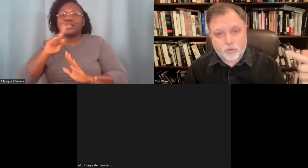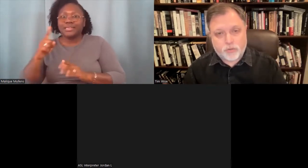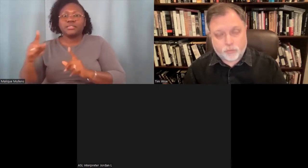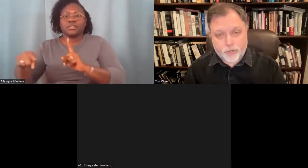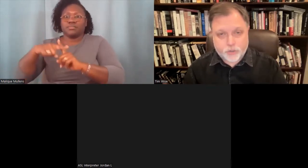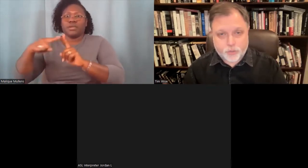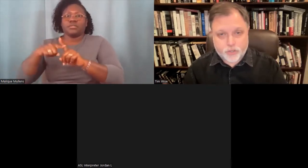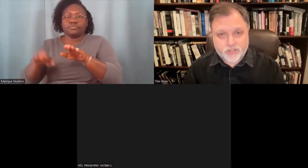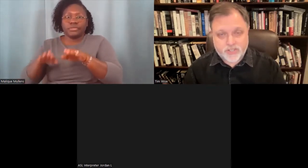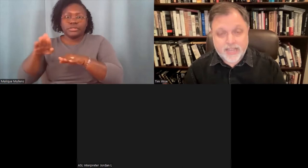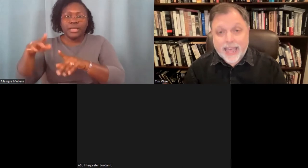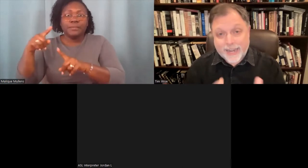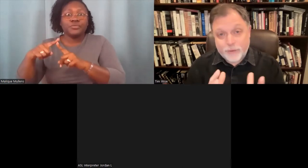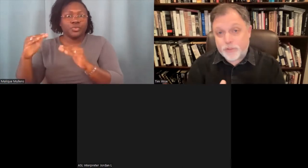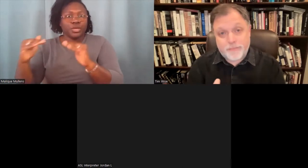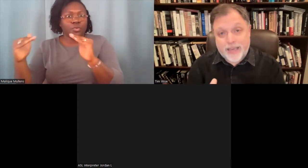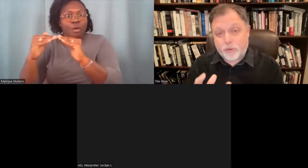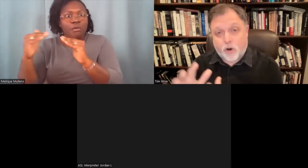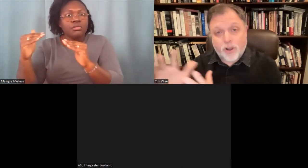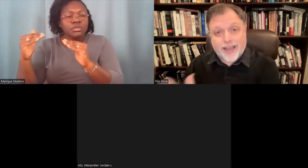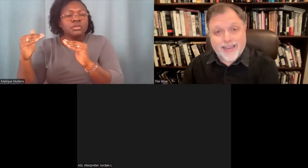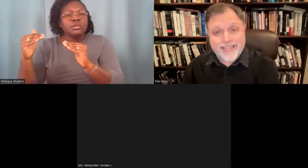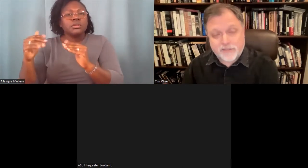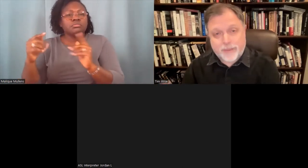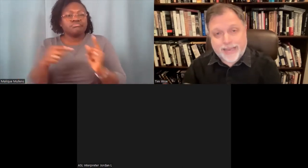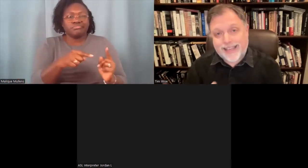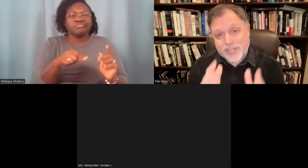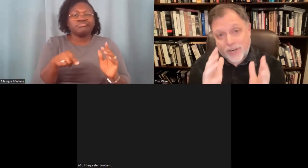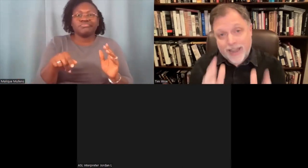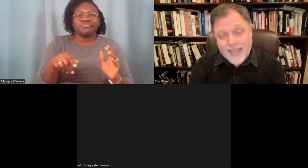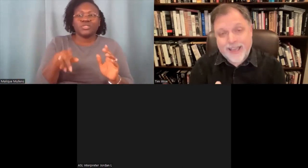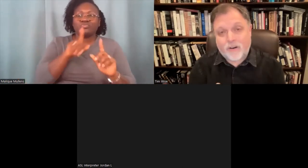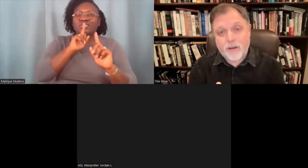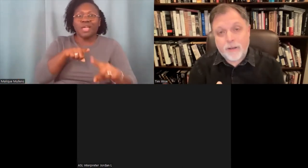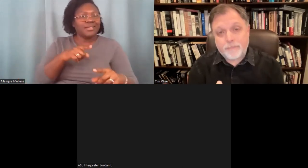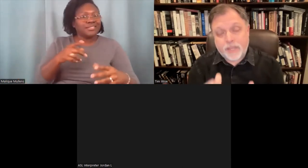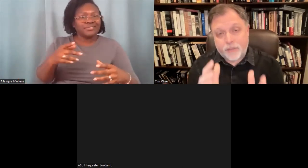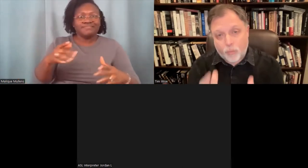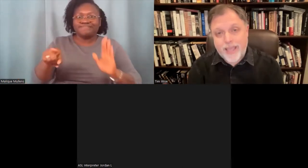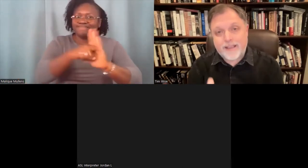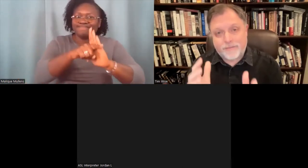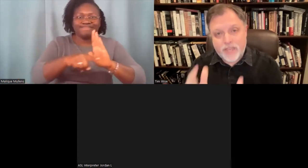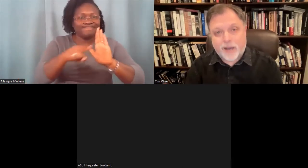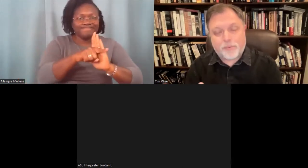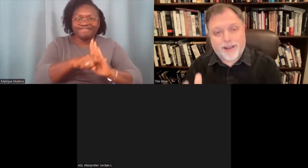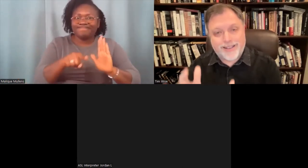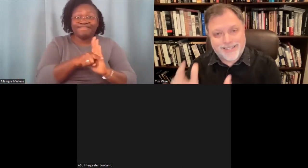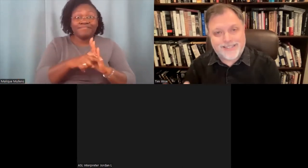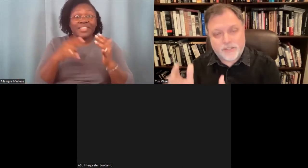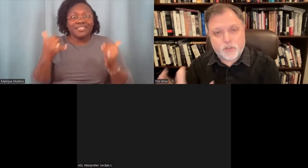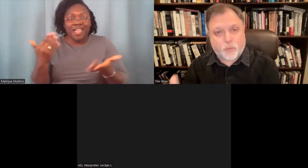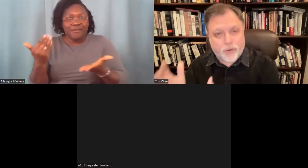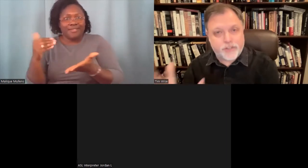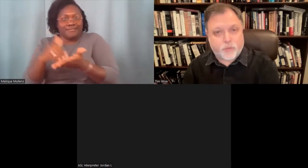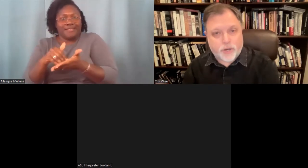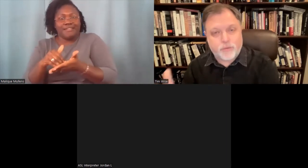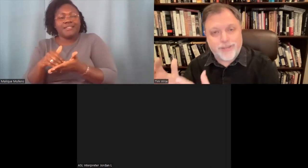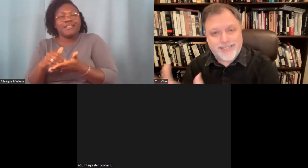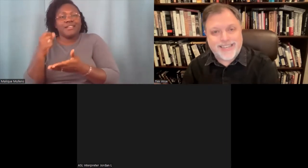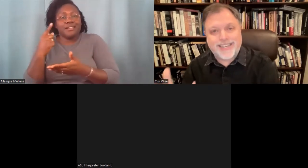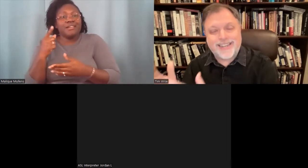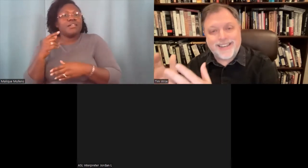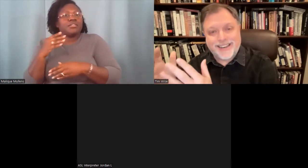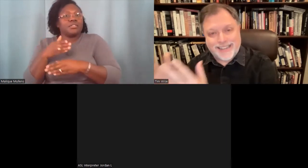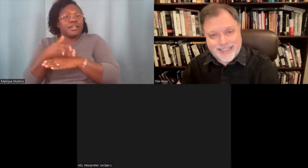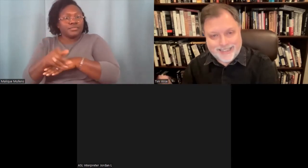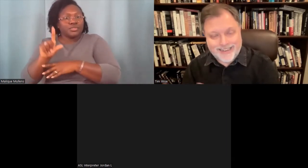the road to racial justice. And it was met with all kinds of backlash. And now, in the wake of the uprising since 2020, we